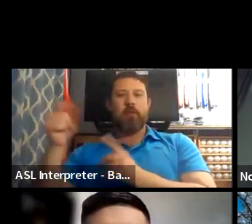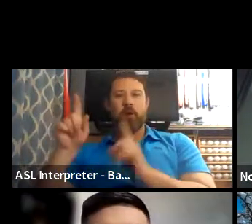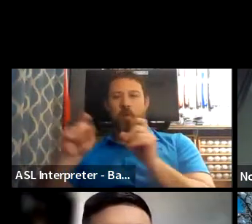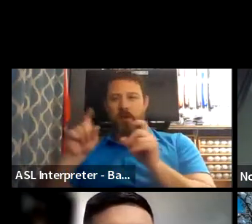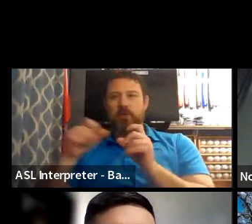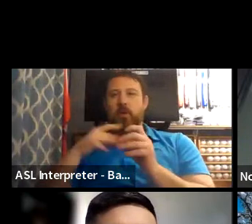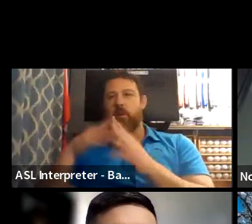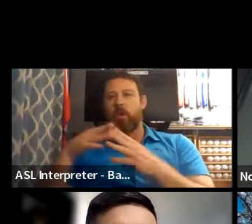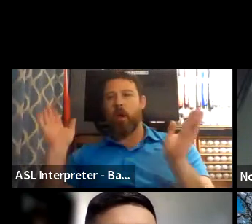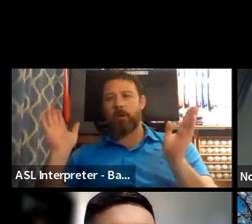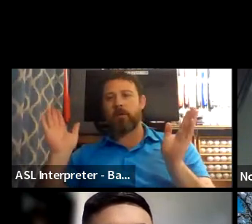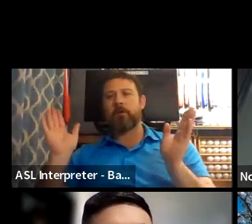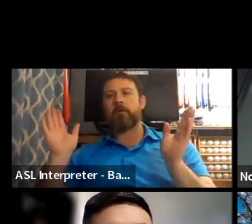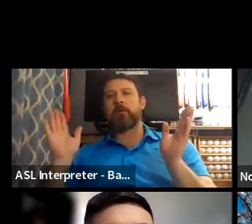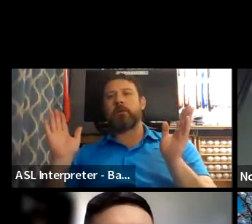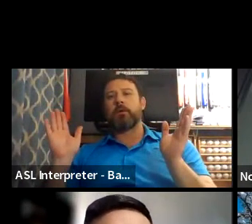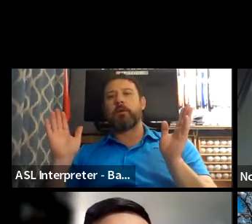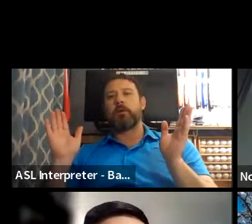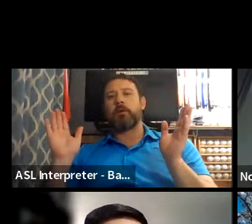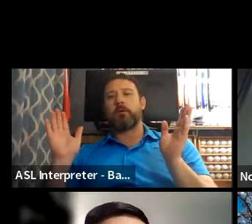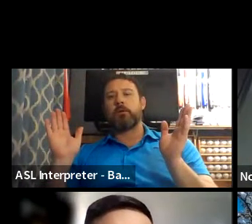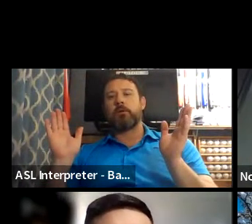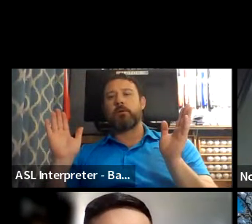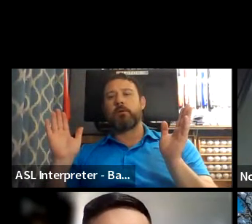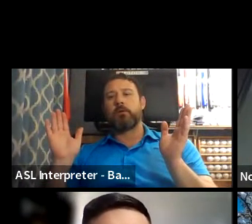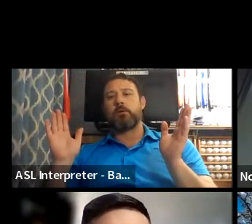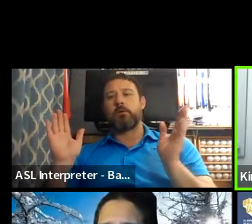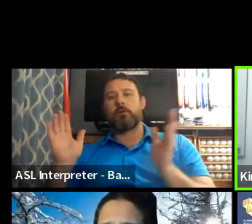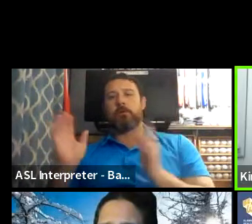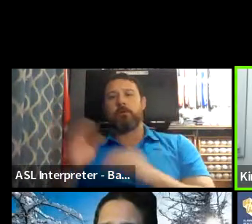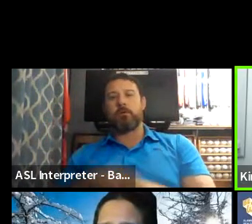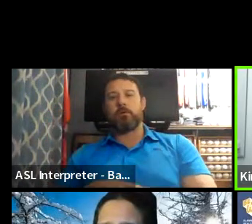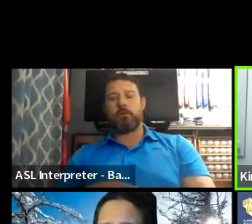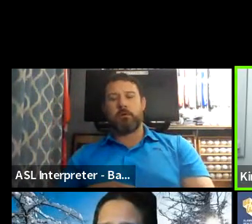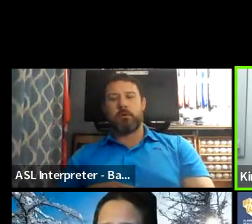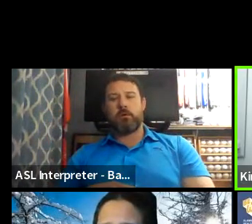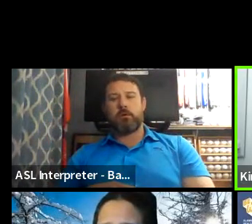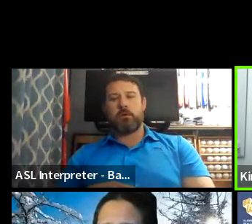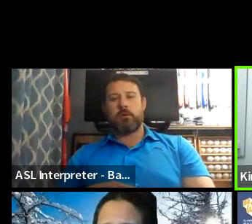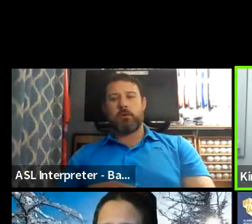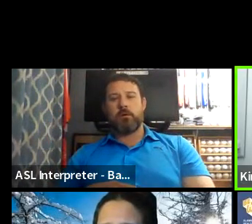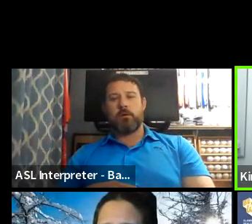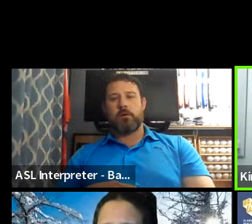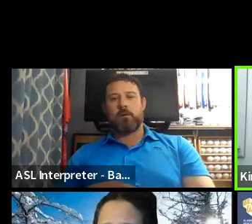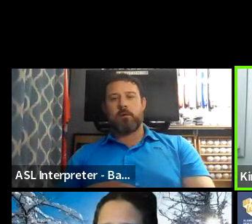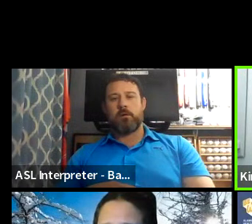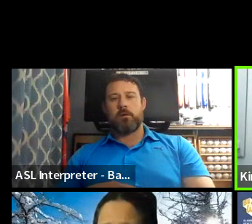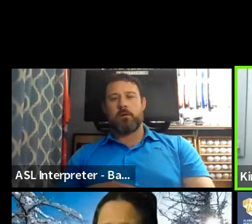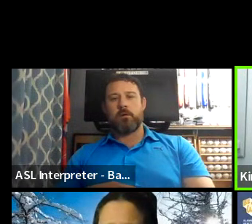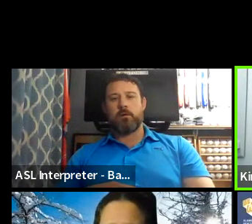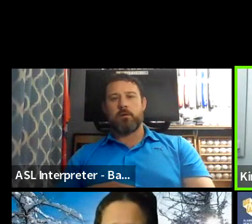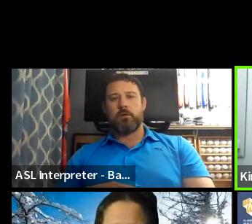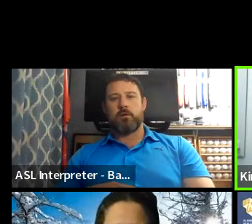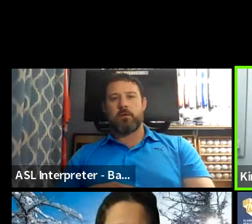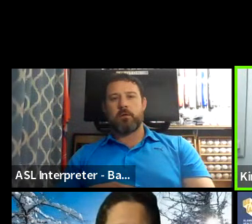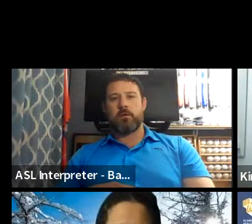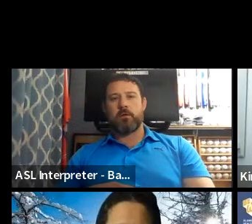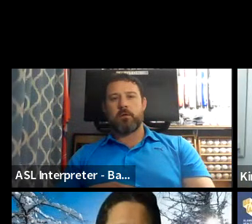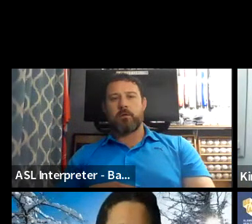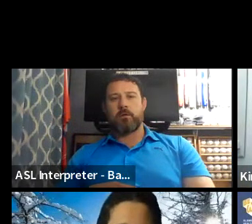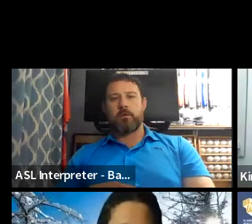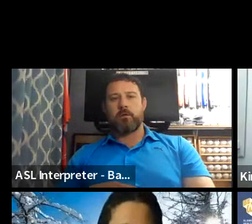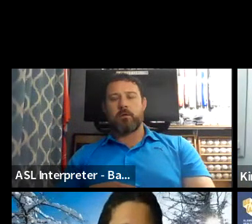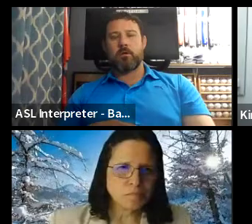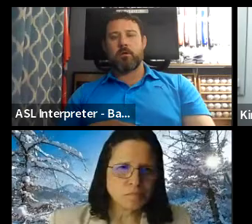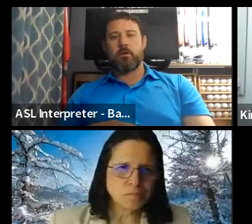open it back up to come on. I believe Juan, you'll be presenting for social services. Good